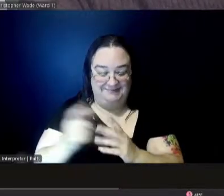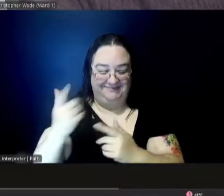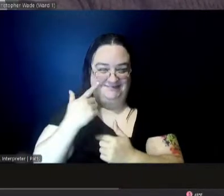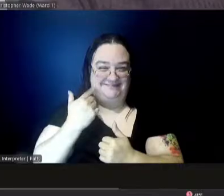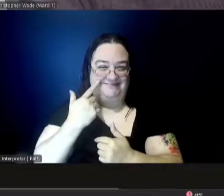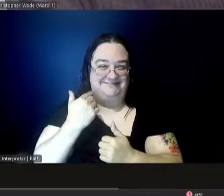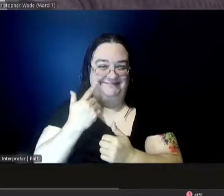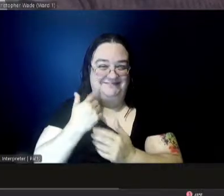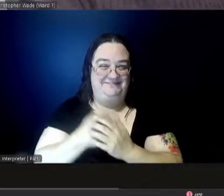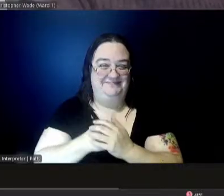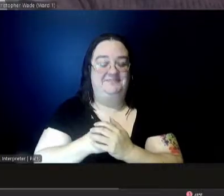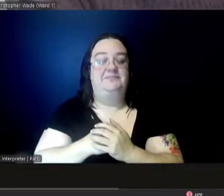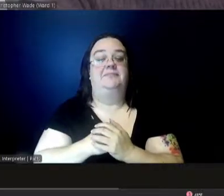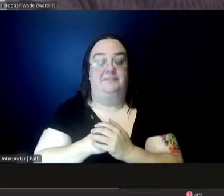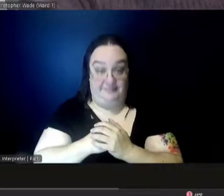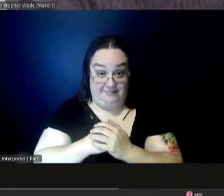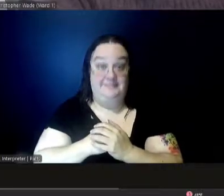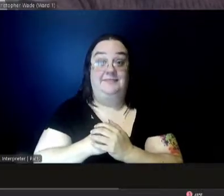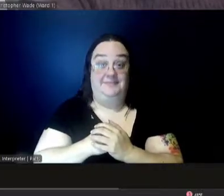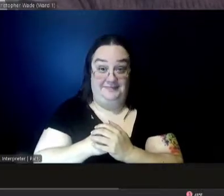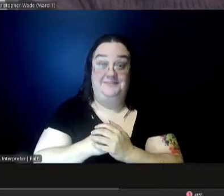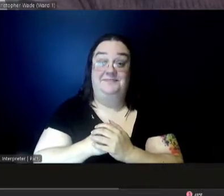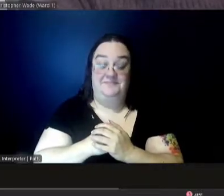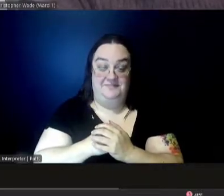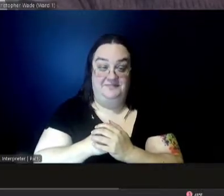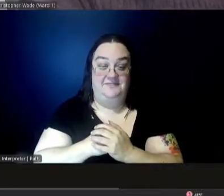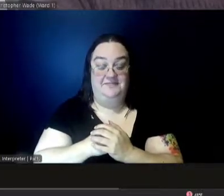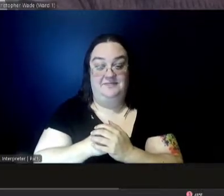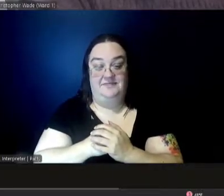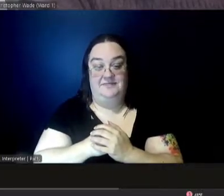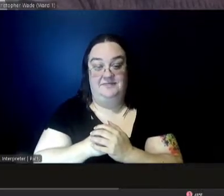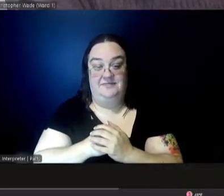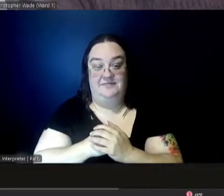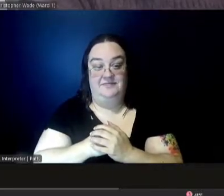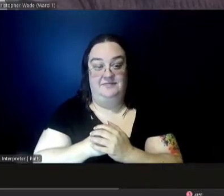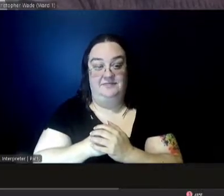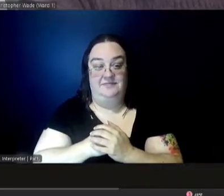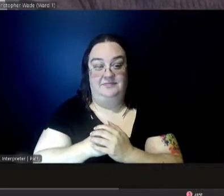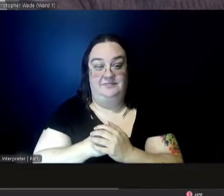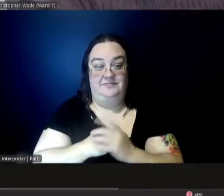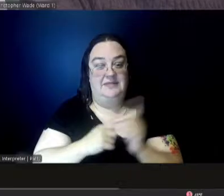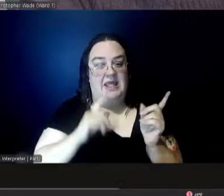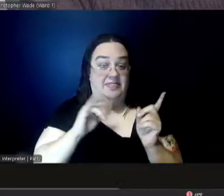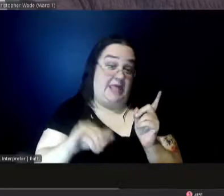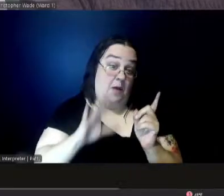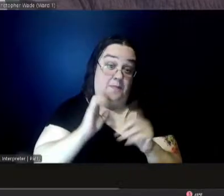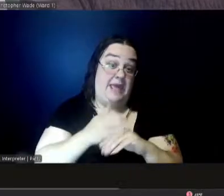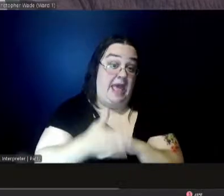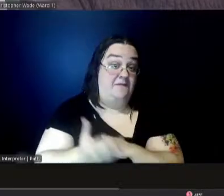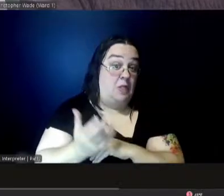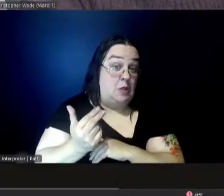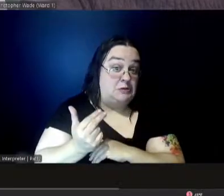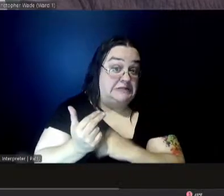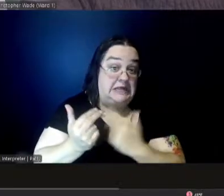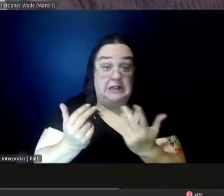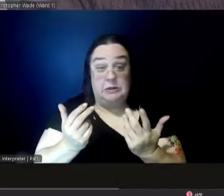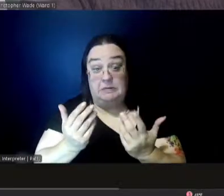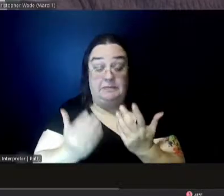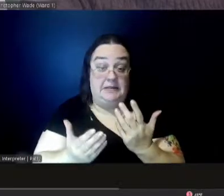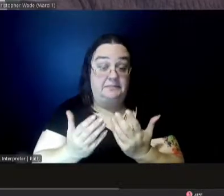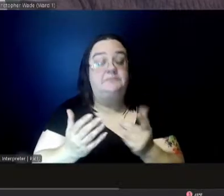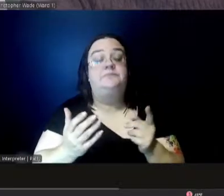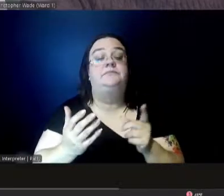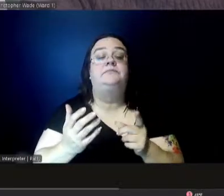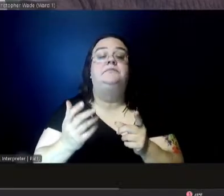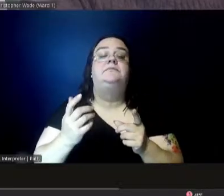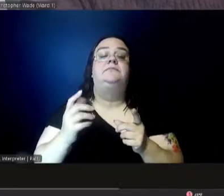Yes? And that'll be after the 13th, so maybe we'll have to do another too. I think it's safe to